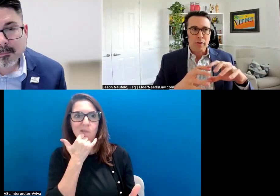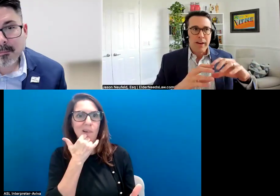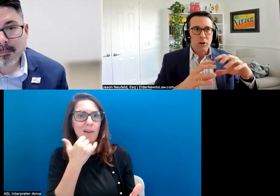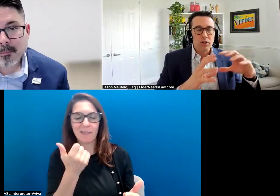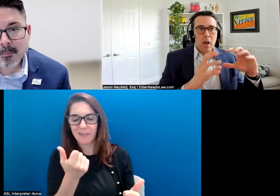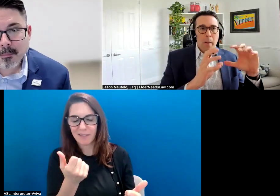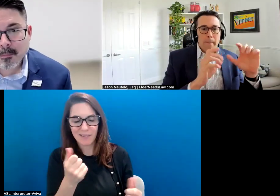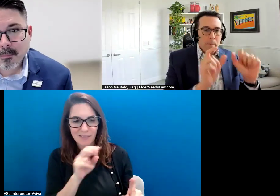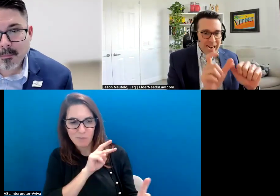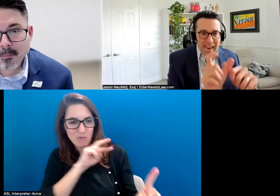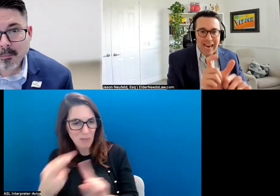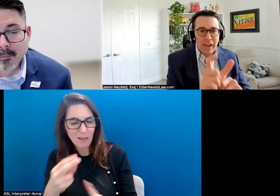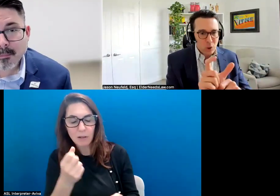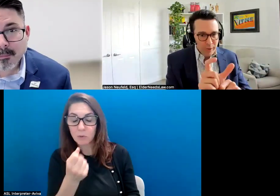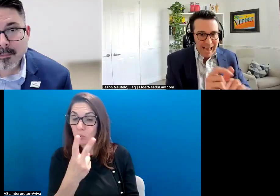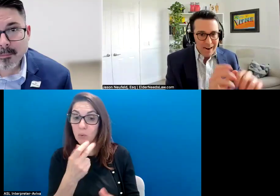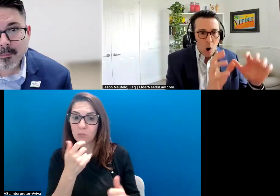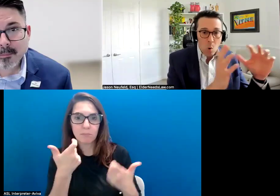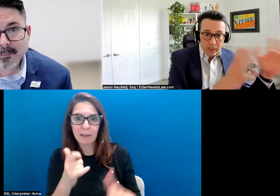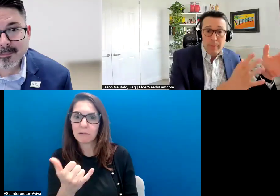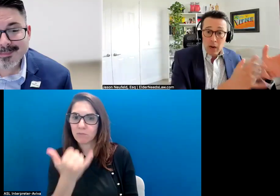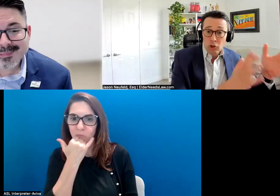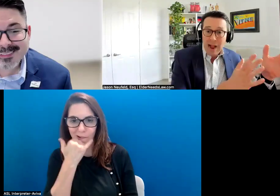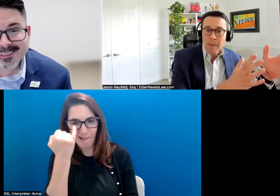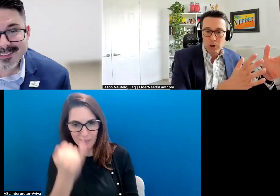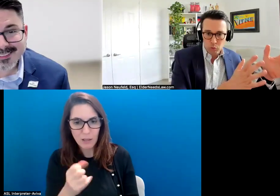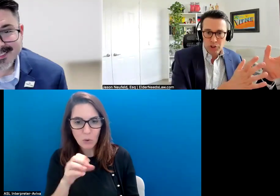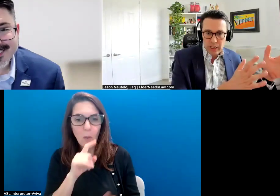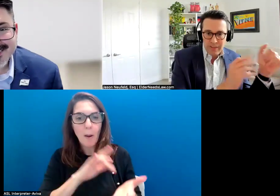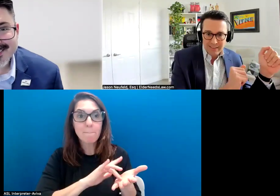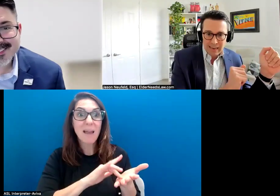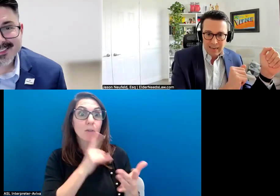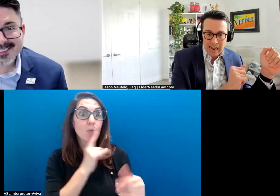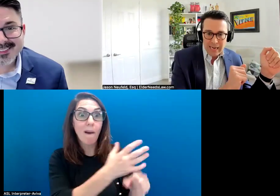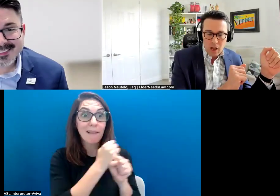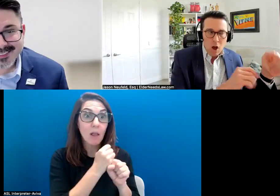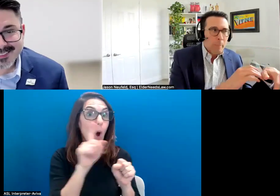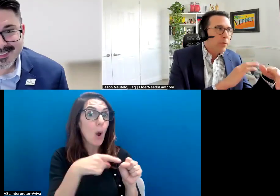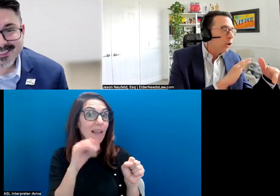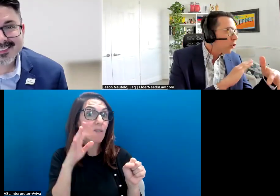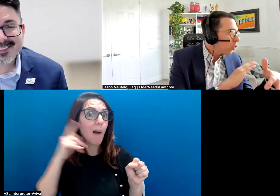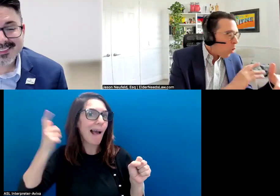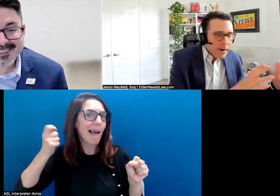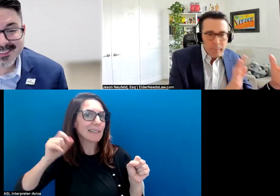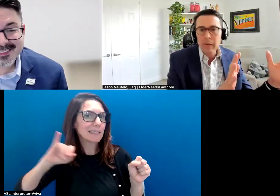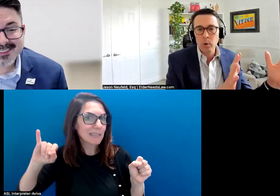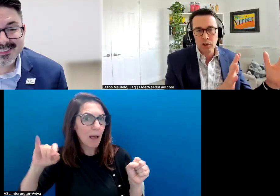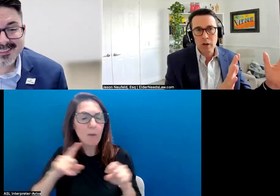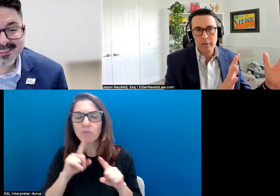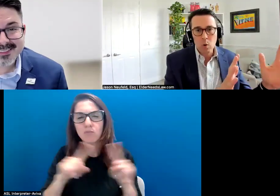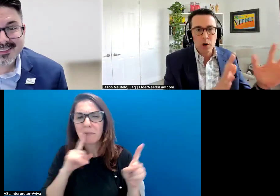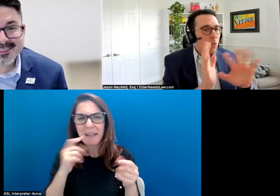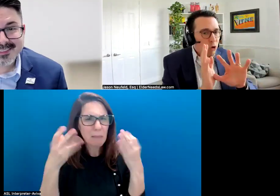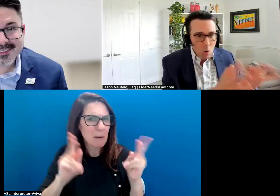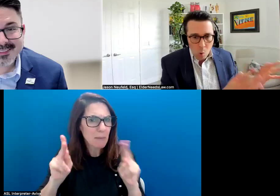is there's Medicaid that you get only because you happen to receive SSI. But there's so many people in the